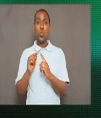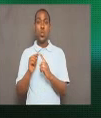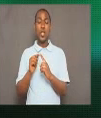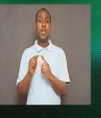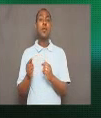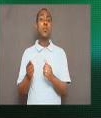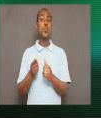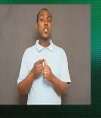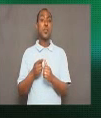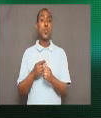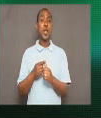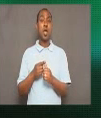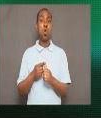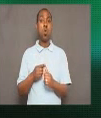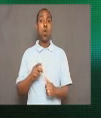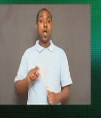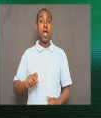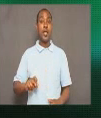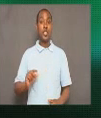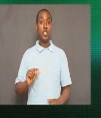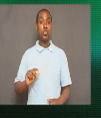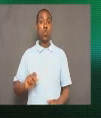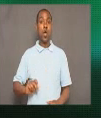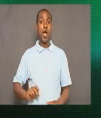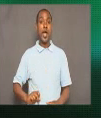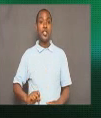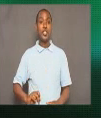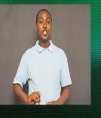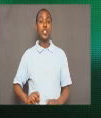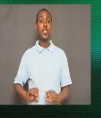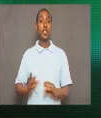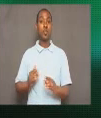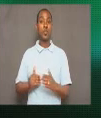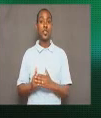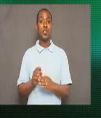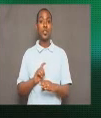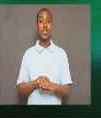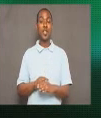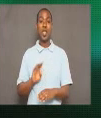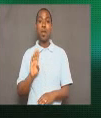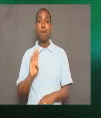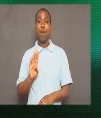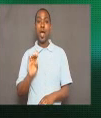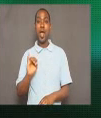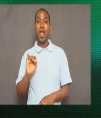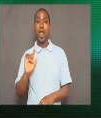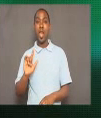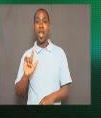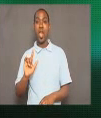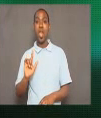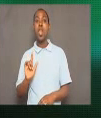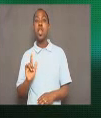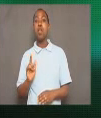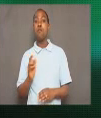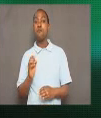stomach, bile is sprayed on the incoming material. The bile